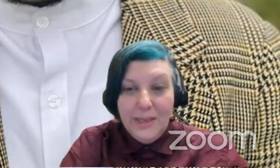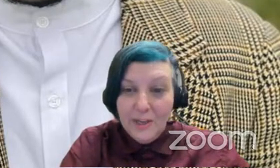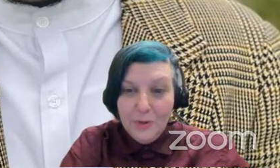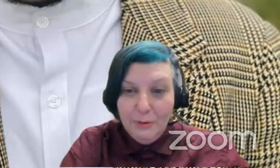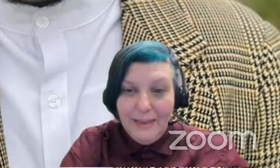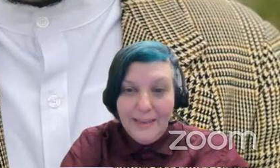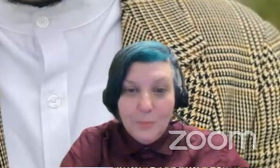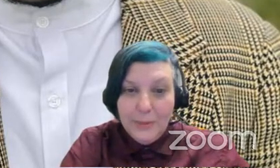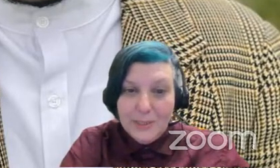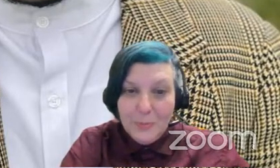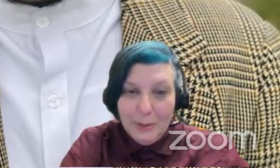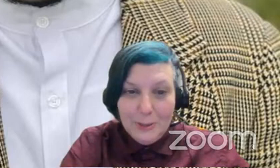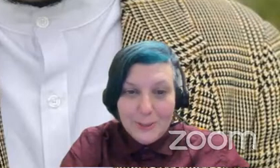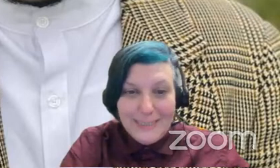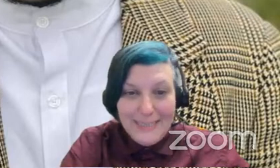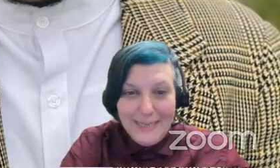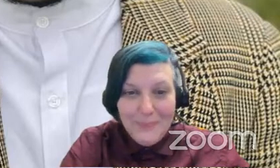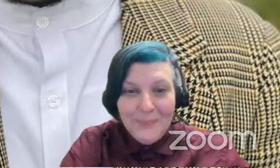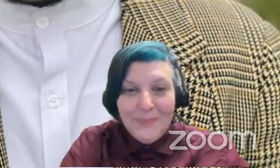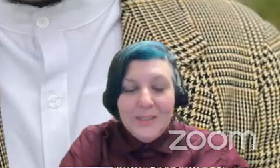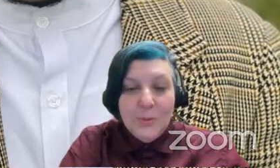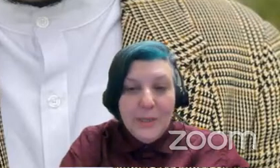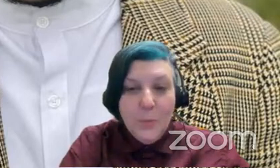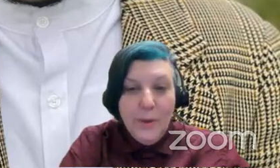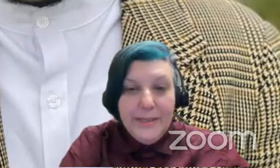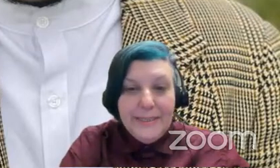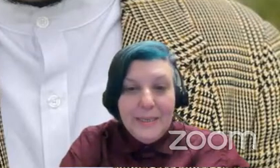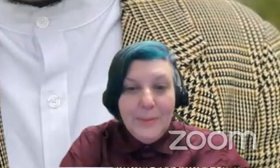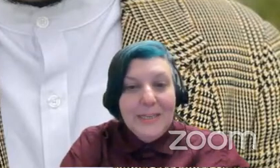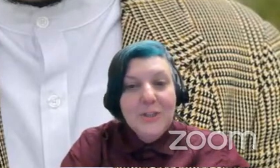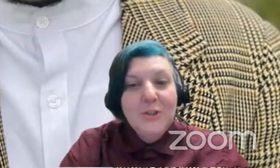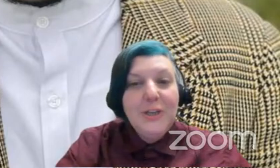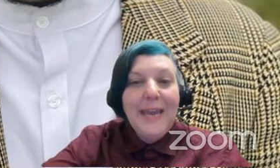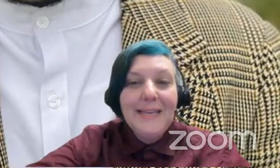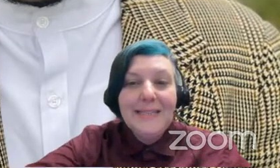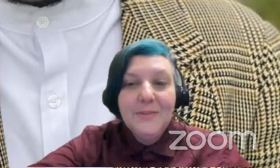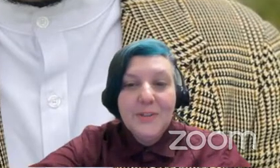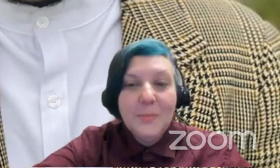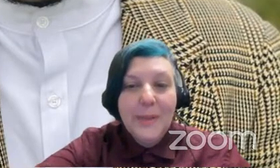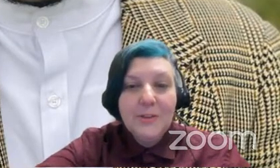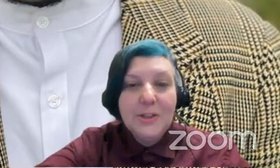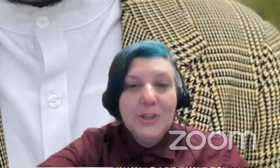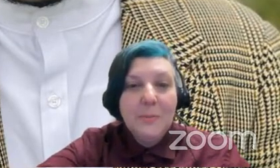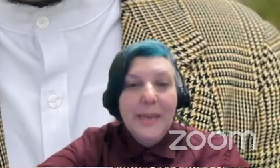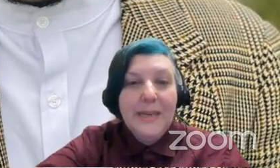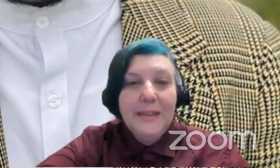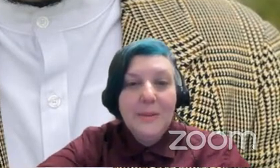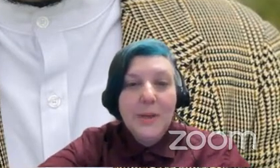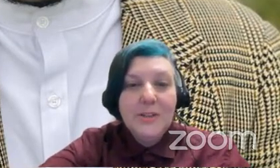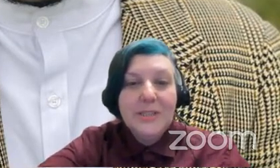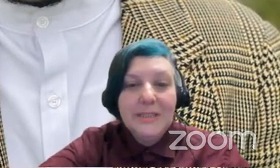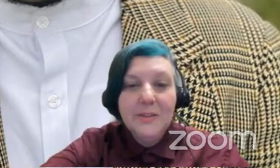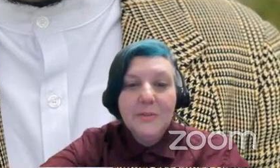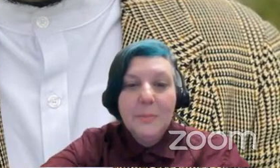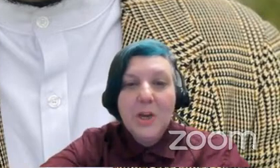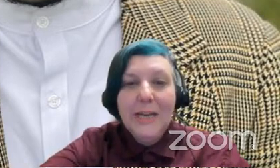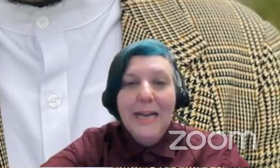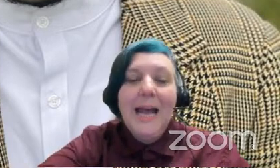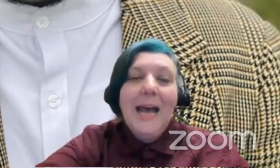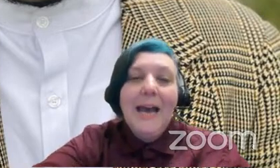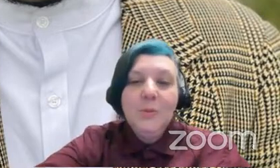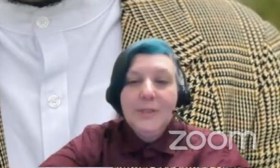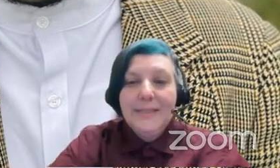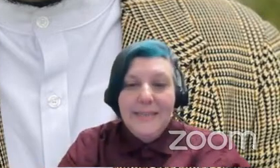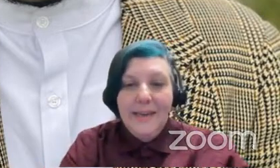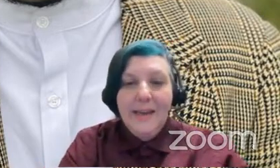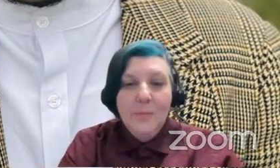win a voguing category at the biggest ball in New York City. 21, he made history as the first Black transgender man in the Writers Guild of